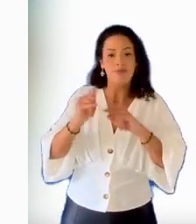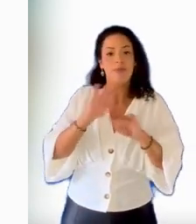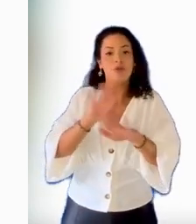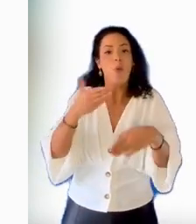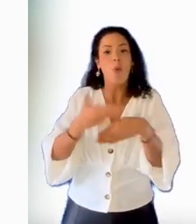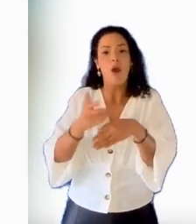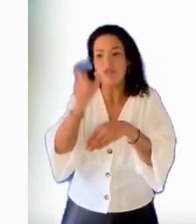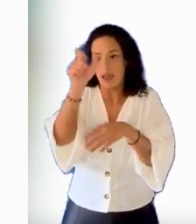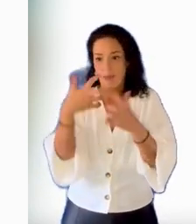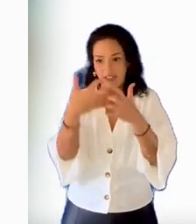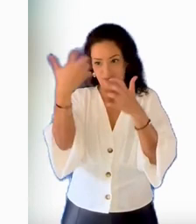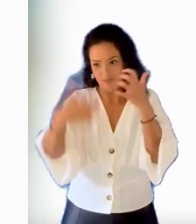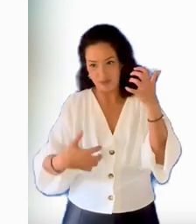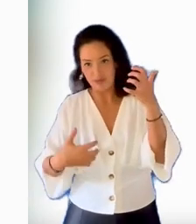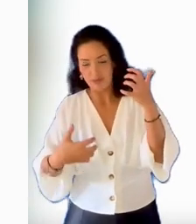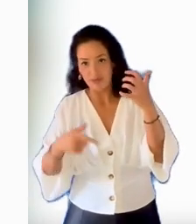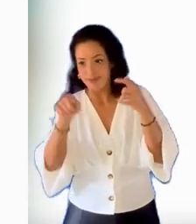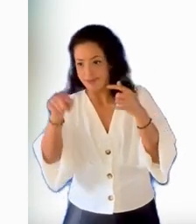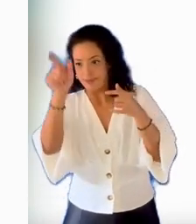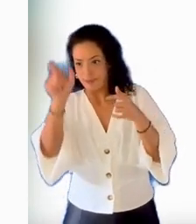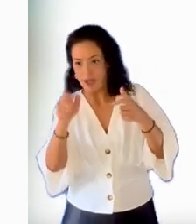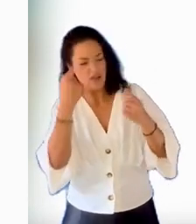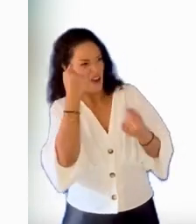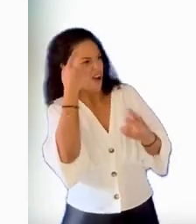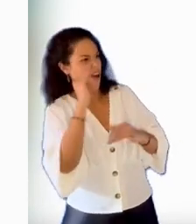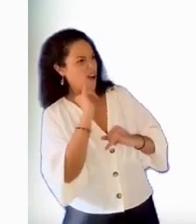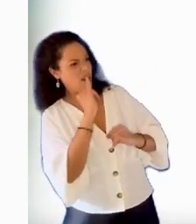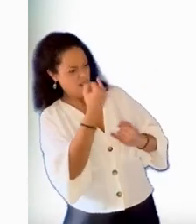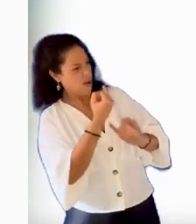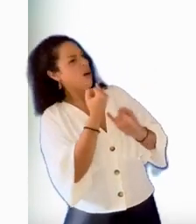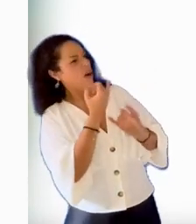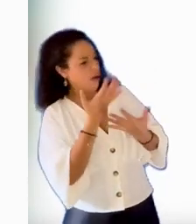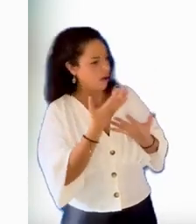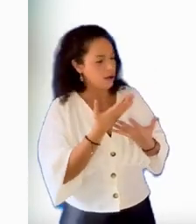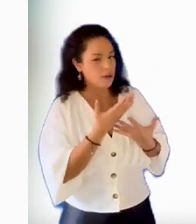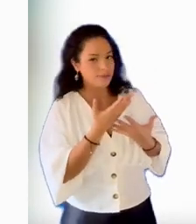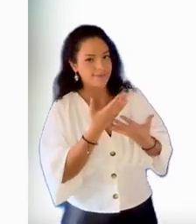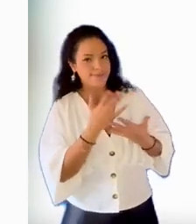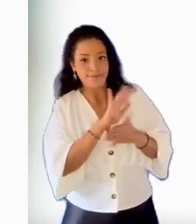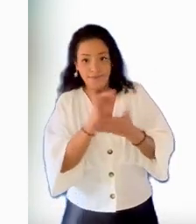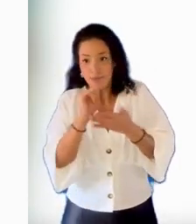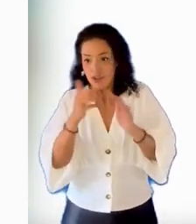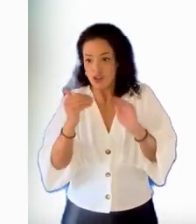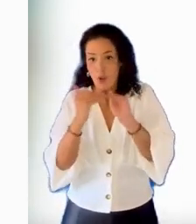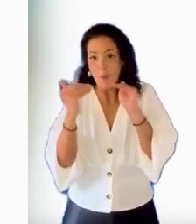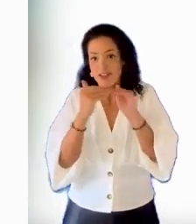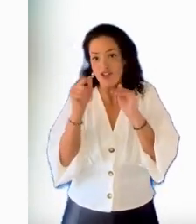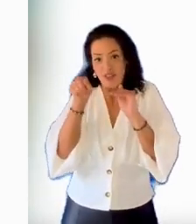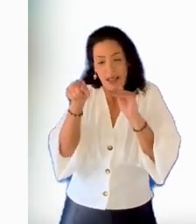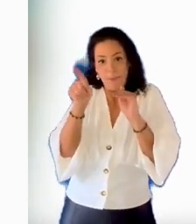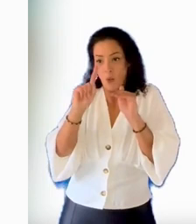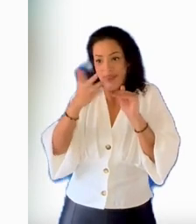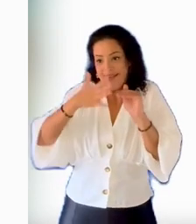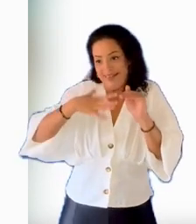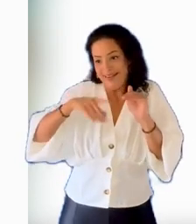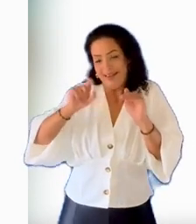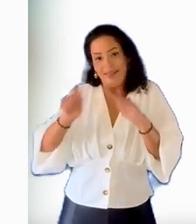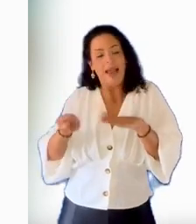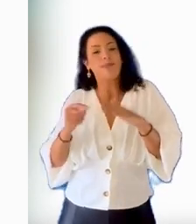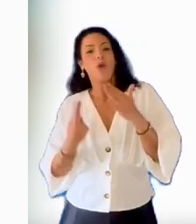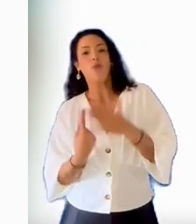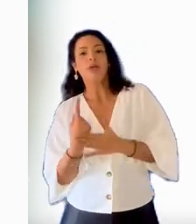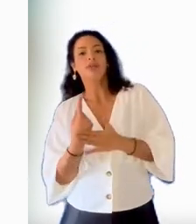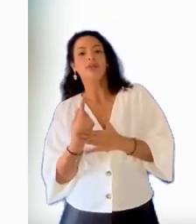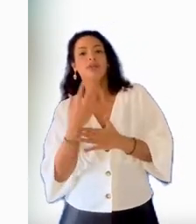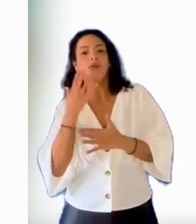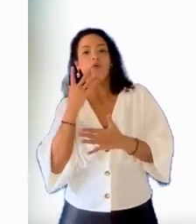someone. It might be open to misunderstanding or misinterpreted, or simply not land right for them in that moment. When